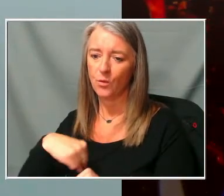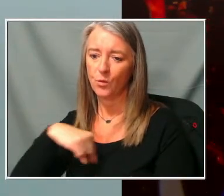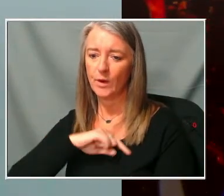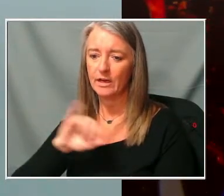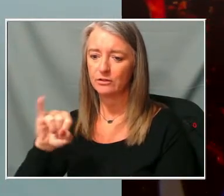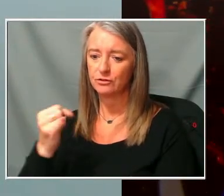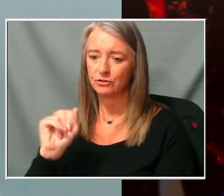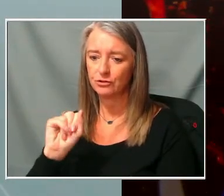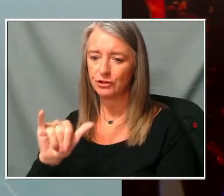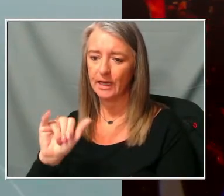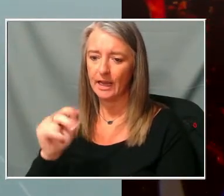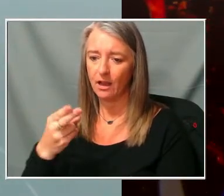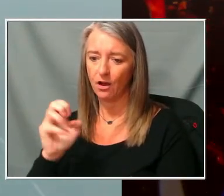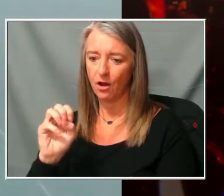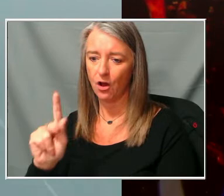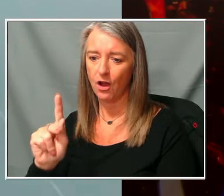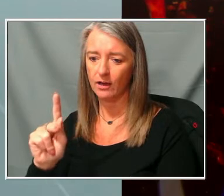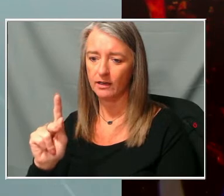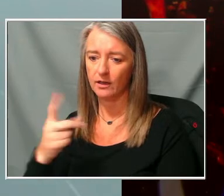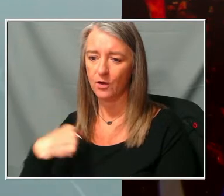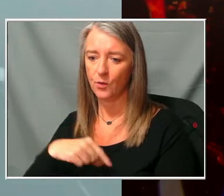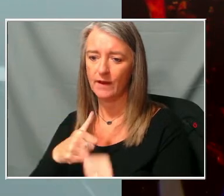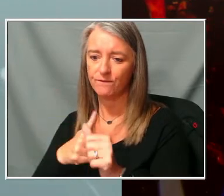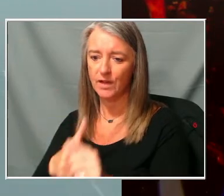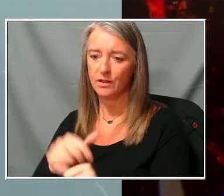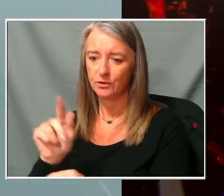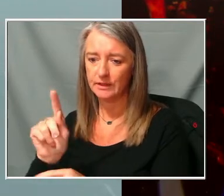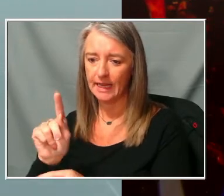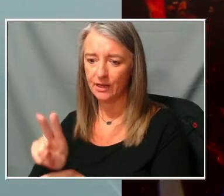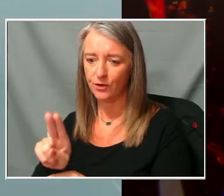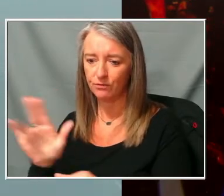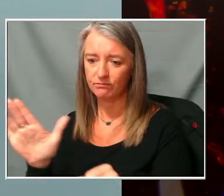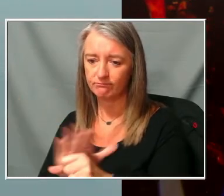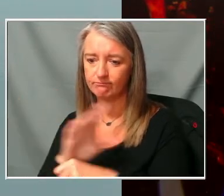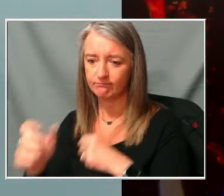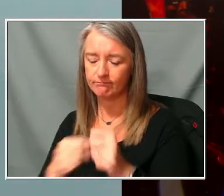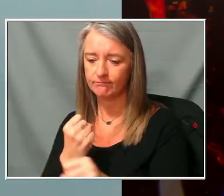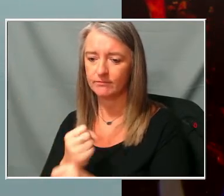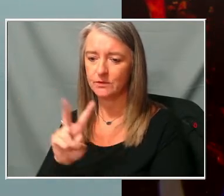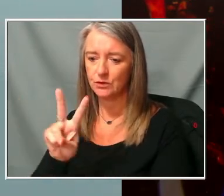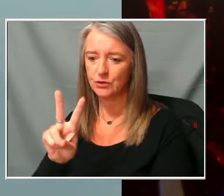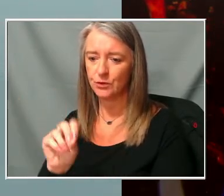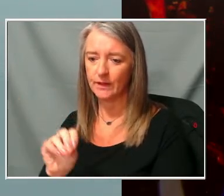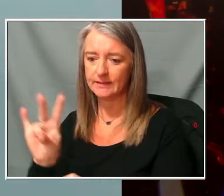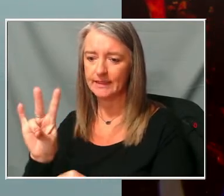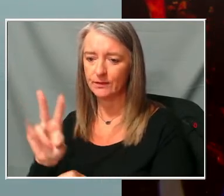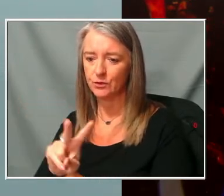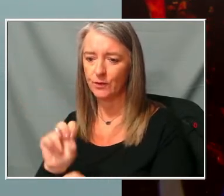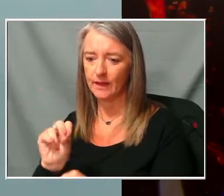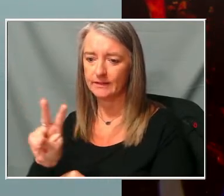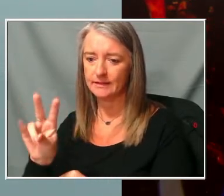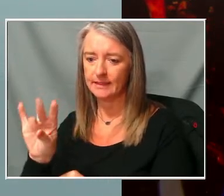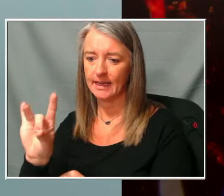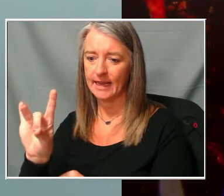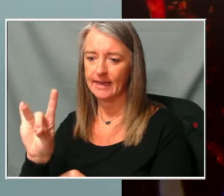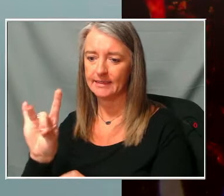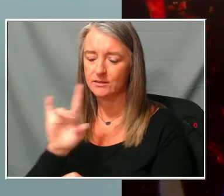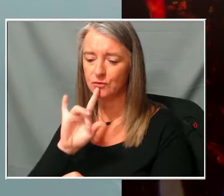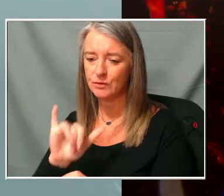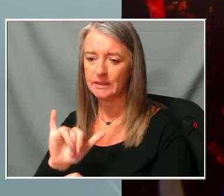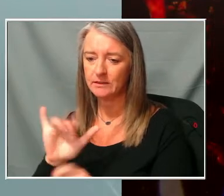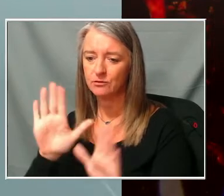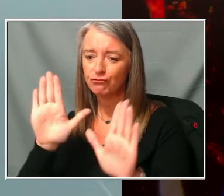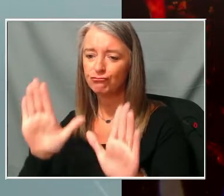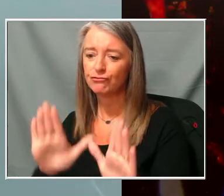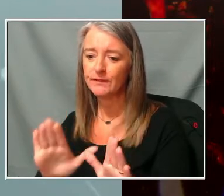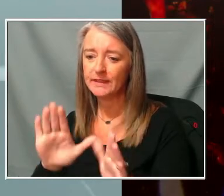so we followed KU that whole year, that big 2007, 2008. Oh, man, it was a terrific season where they